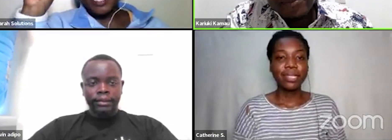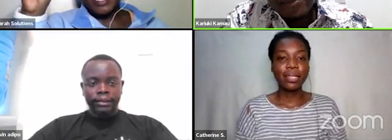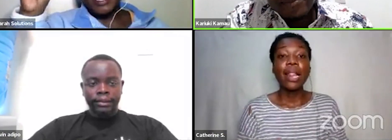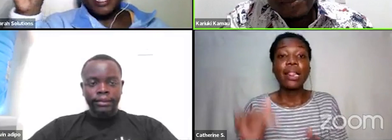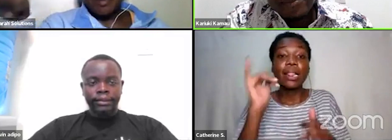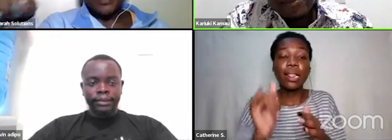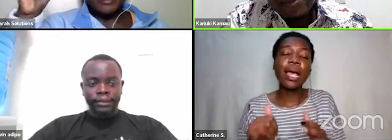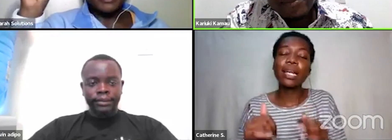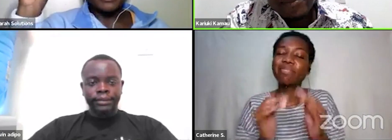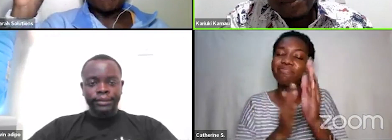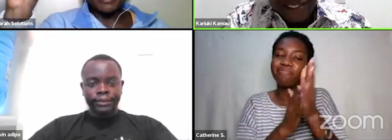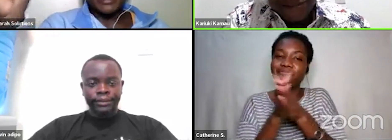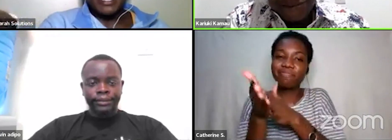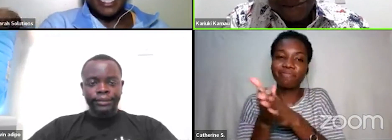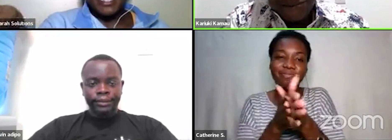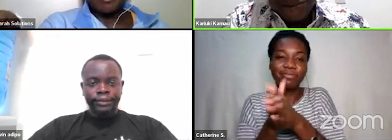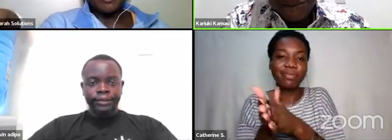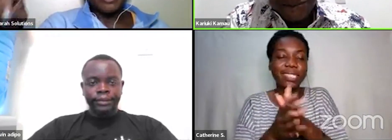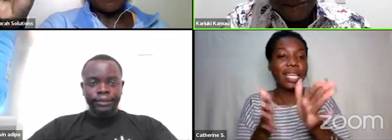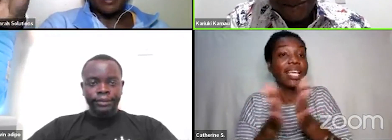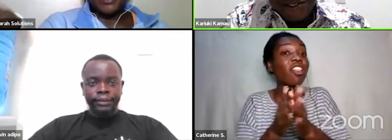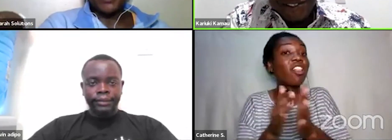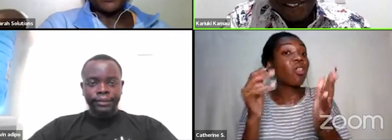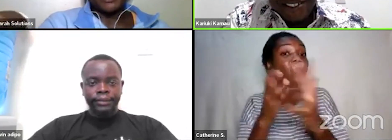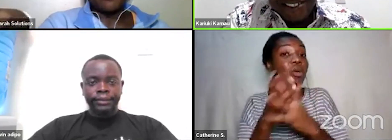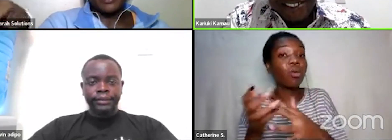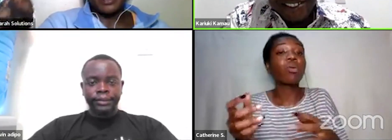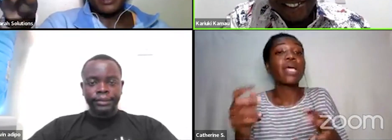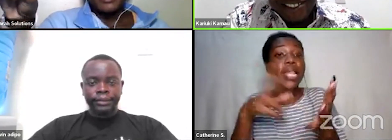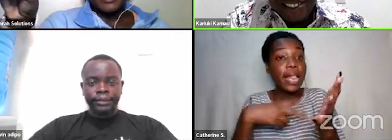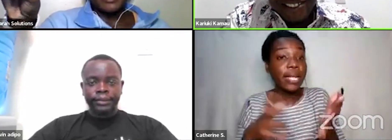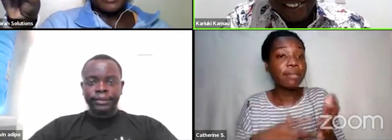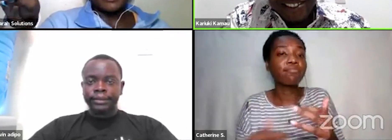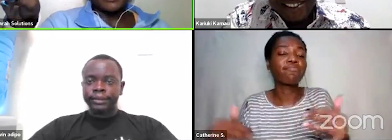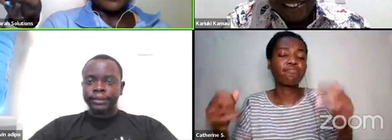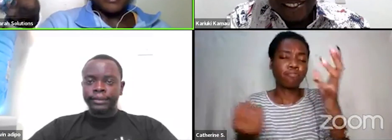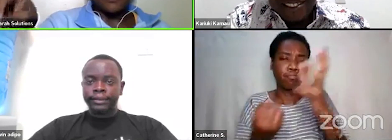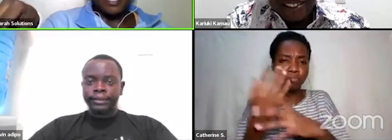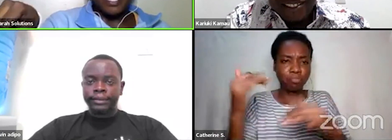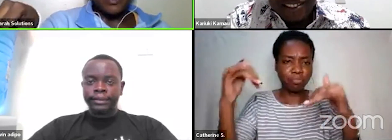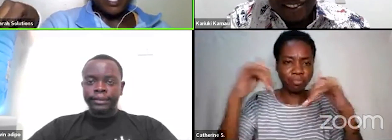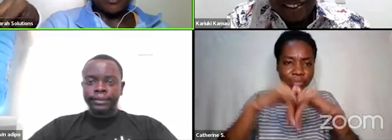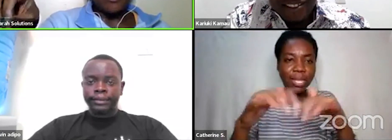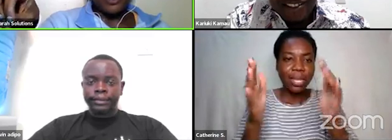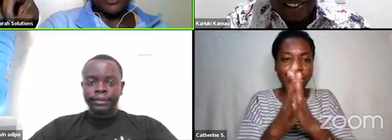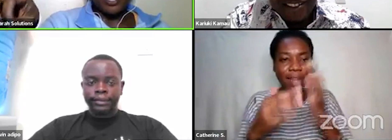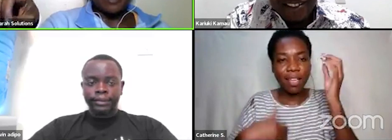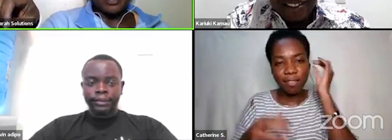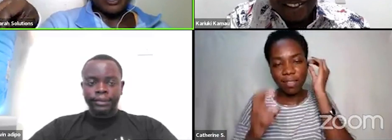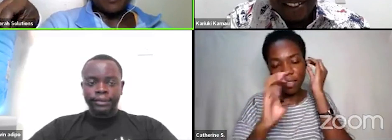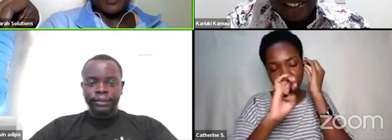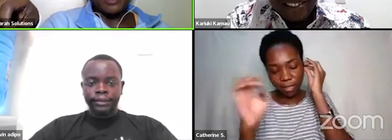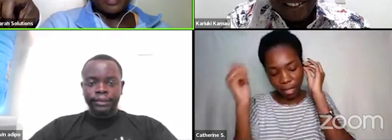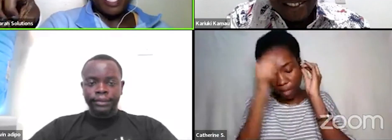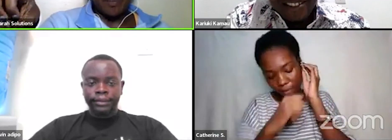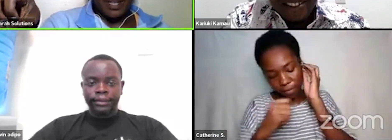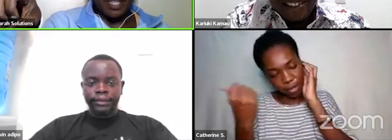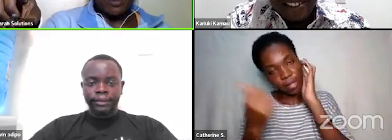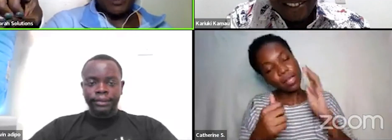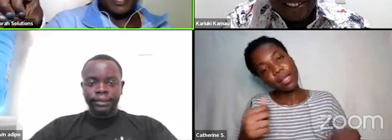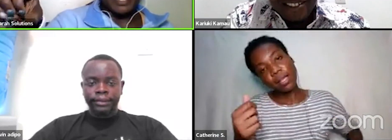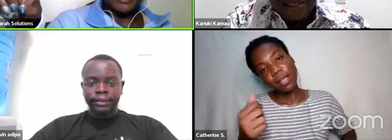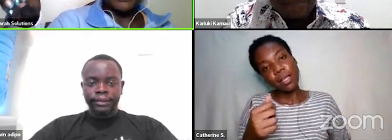interesting. This is by reading, by attending seminars. By the way, we have the East Africa HR Convention coming up